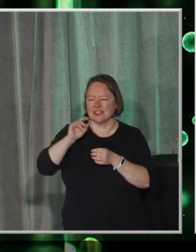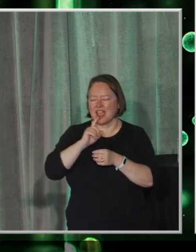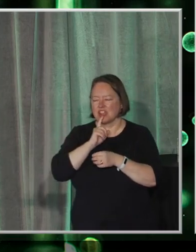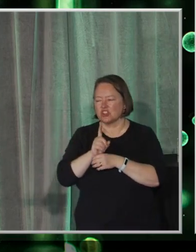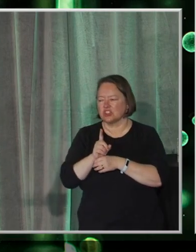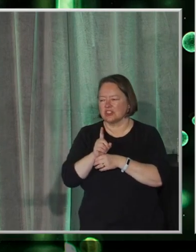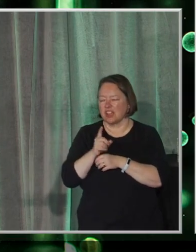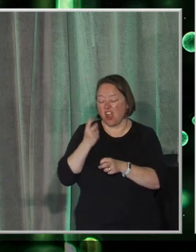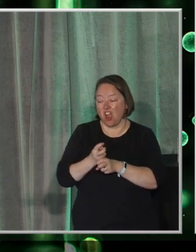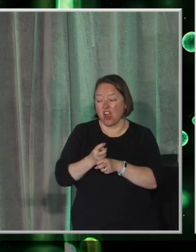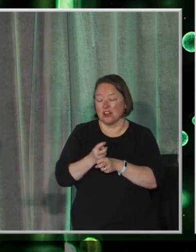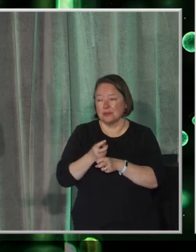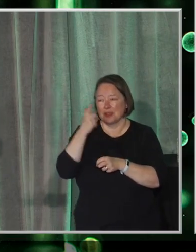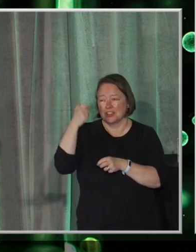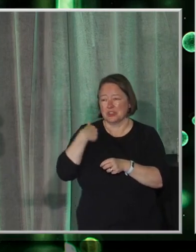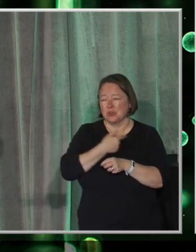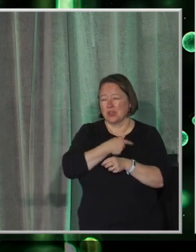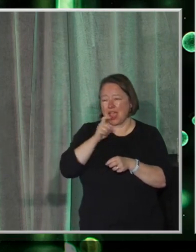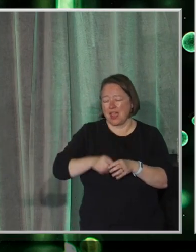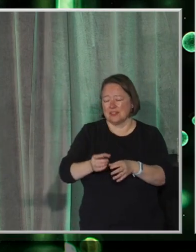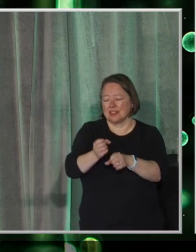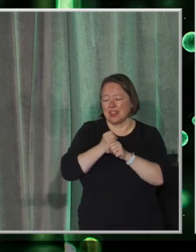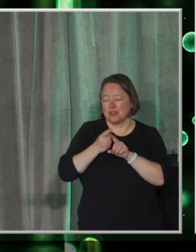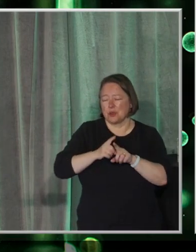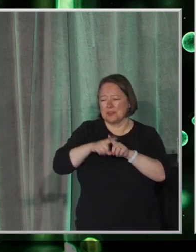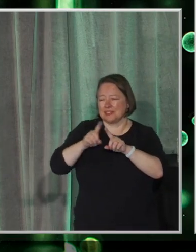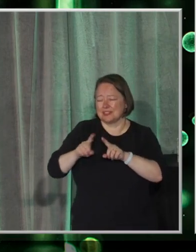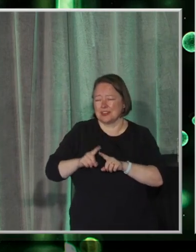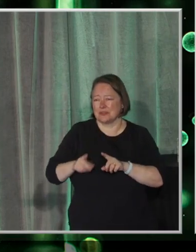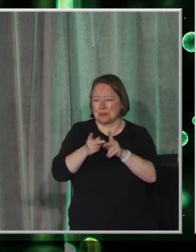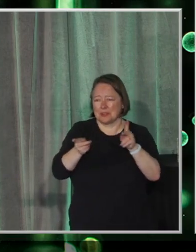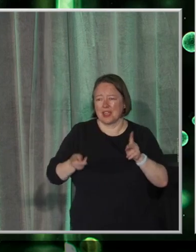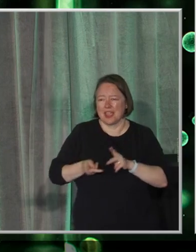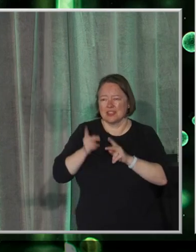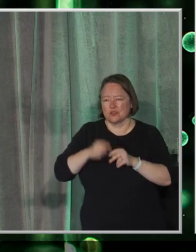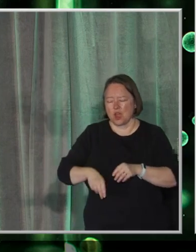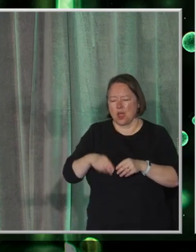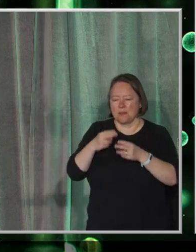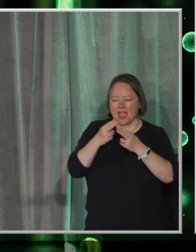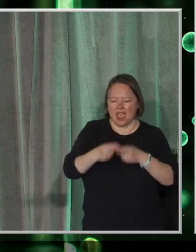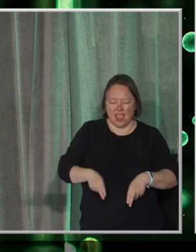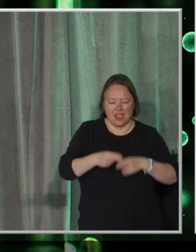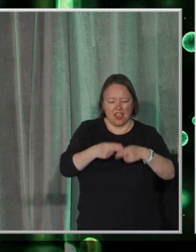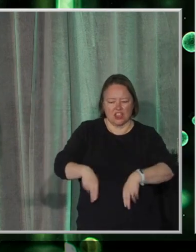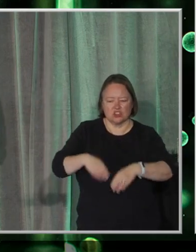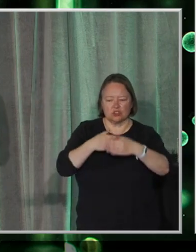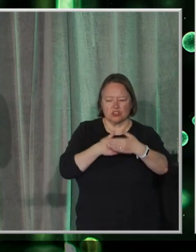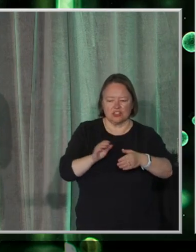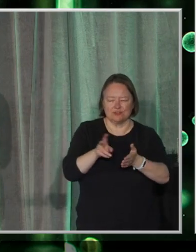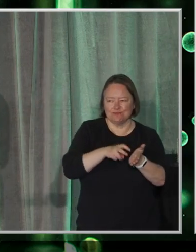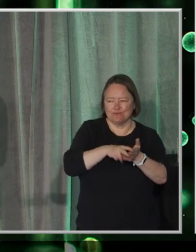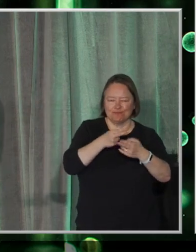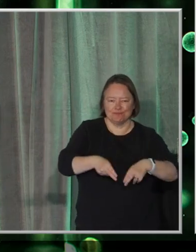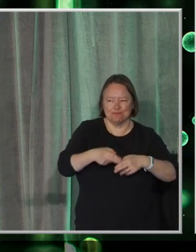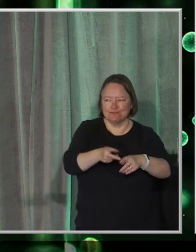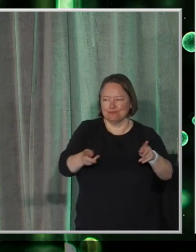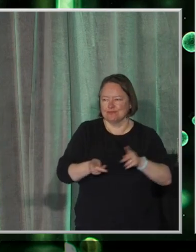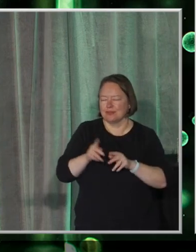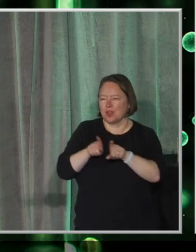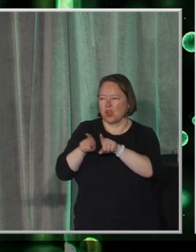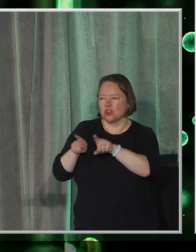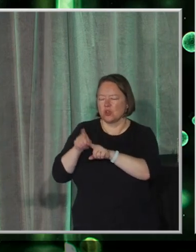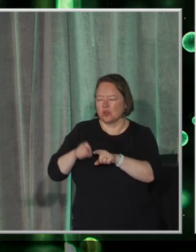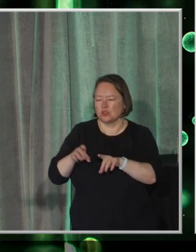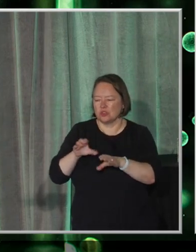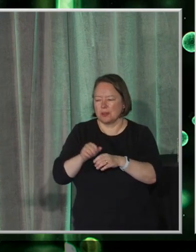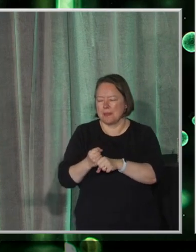hard, though, because we have to acquire it from different positions, from the hatcheries, from the restaurant as the waste. But the thing that we have to do that to